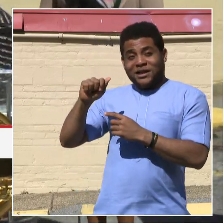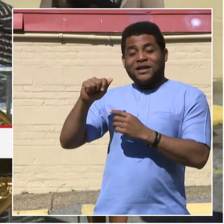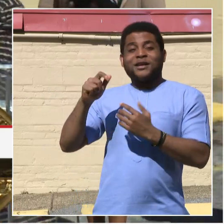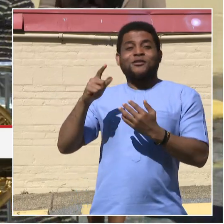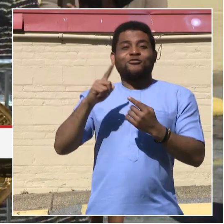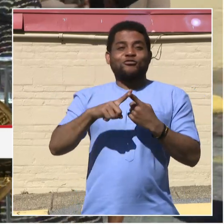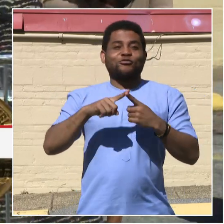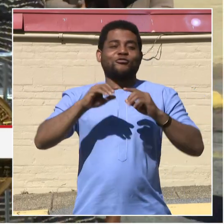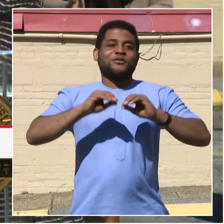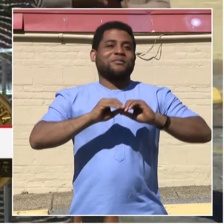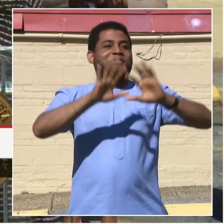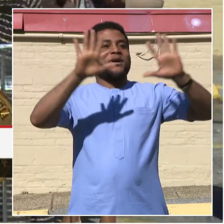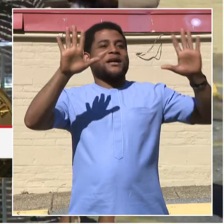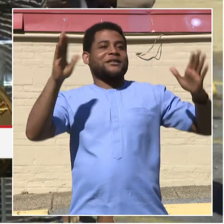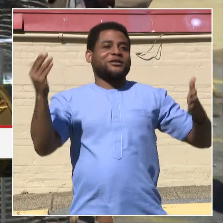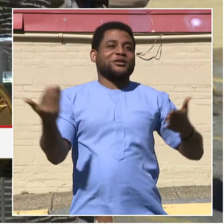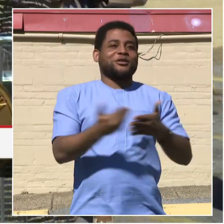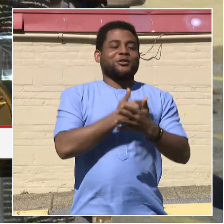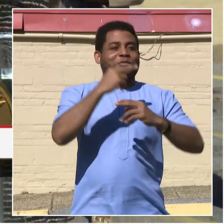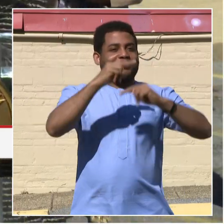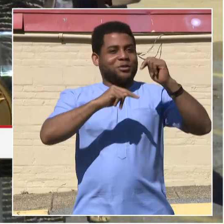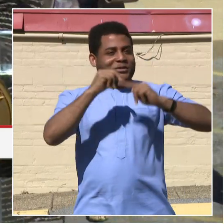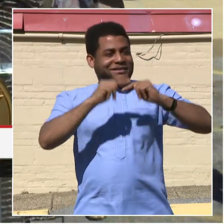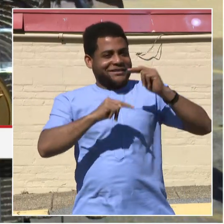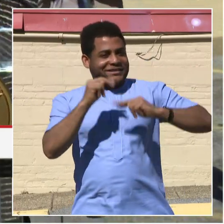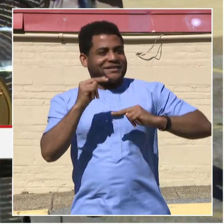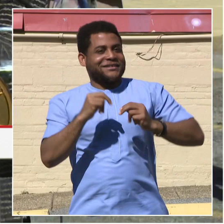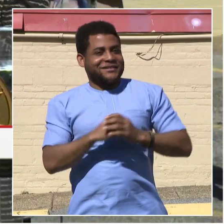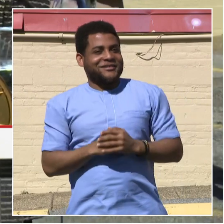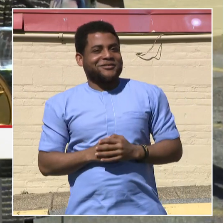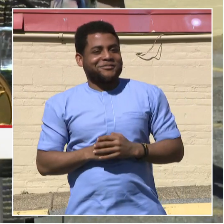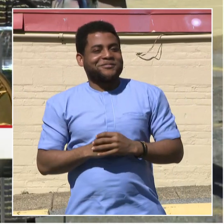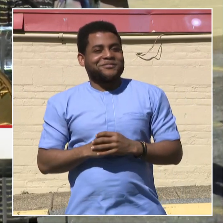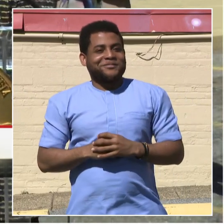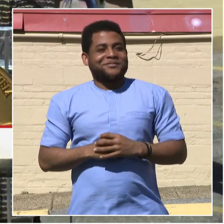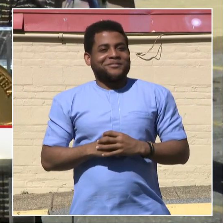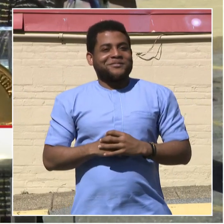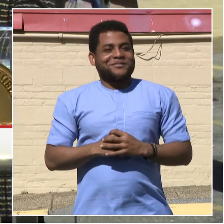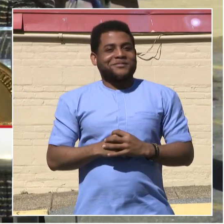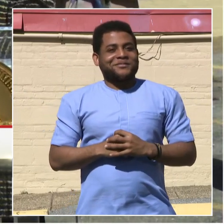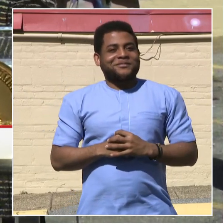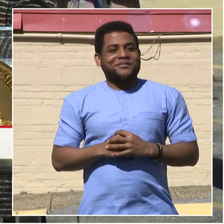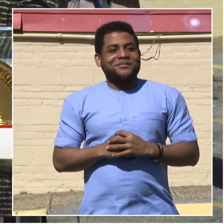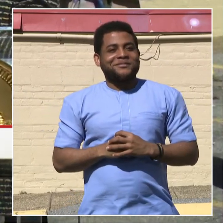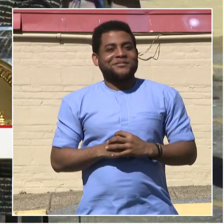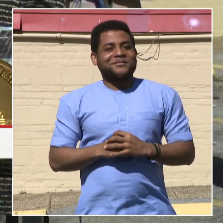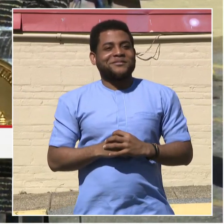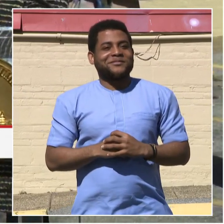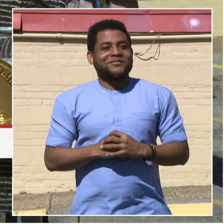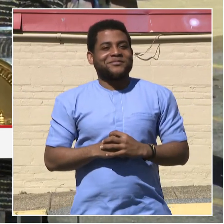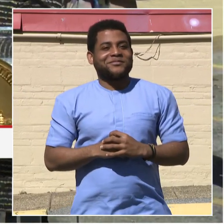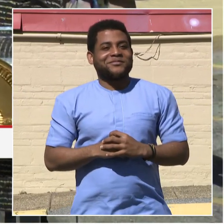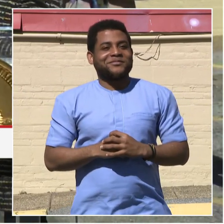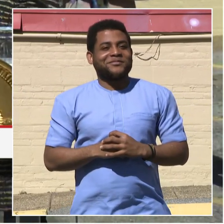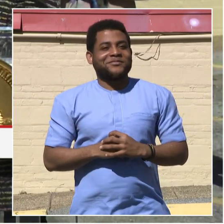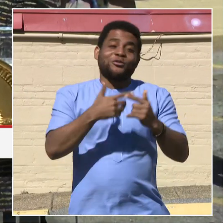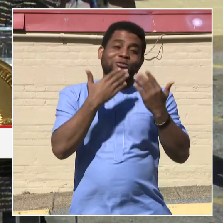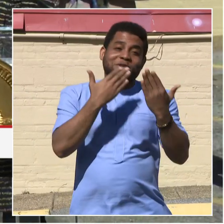new building, and just want to thank you all for listening. God